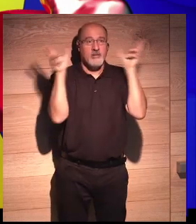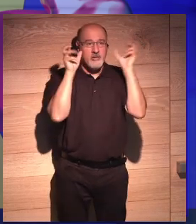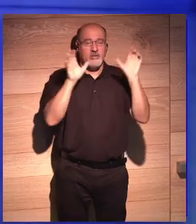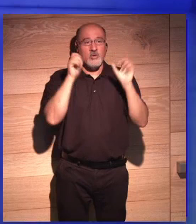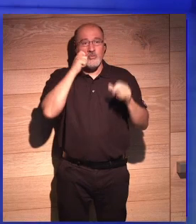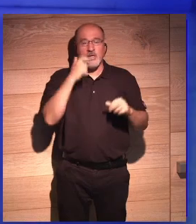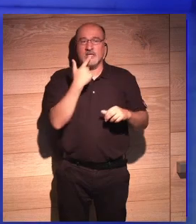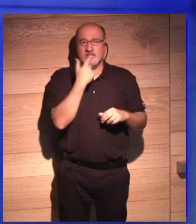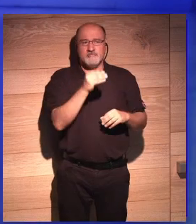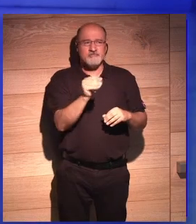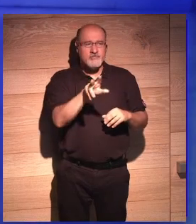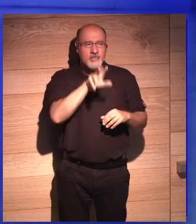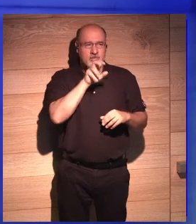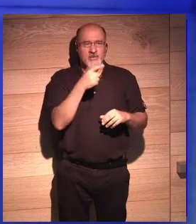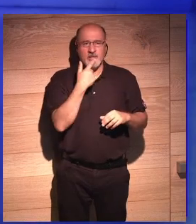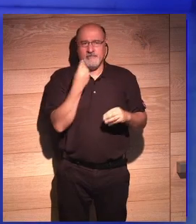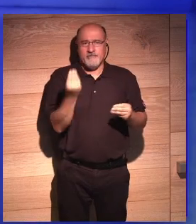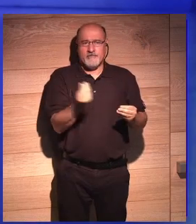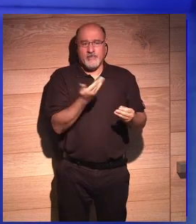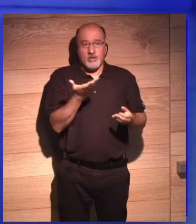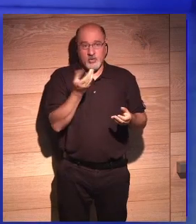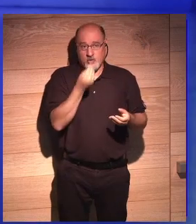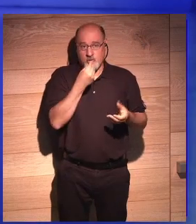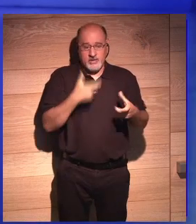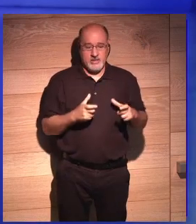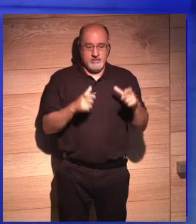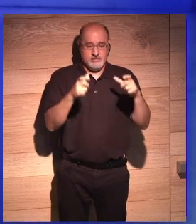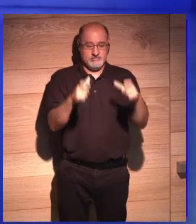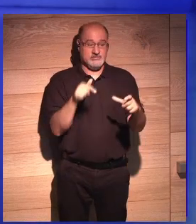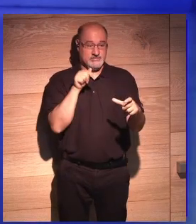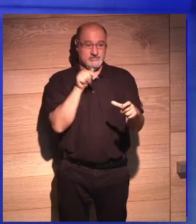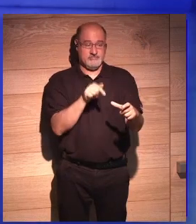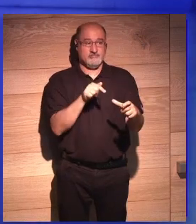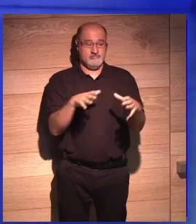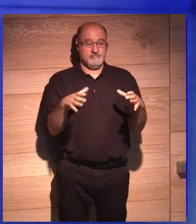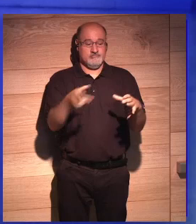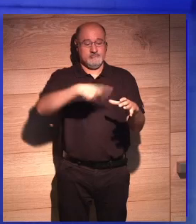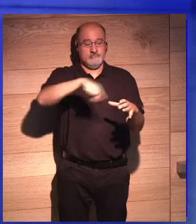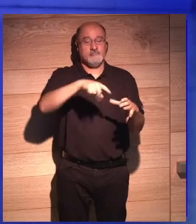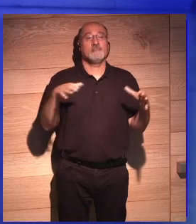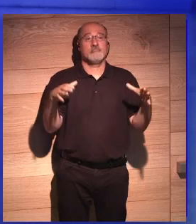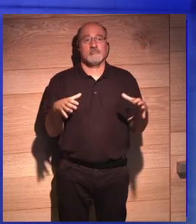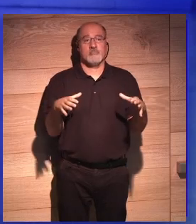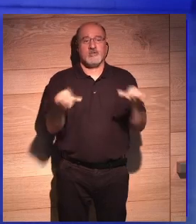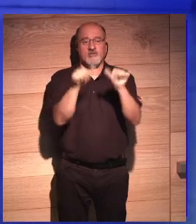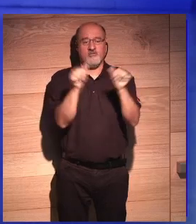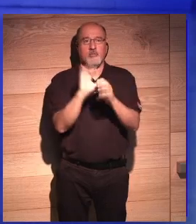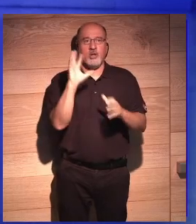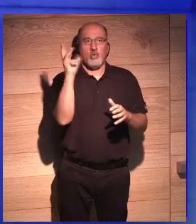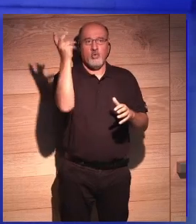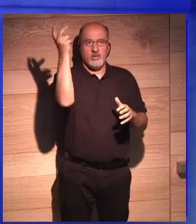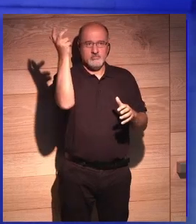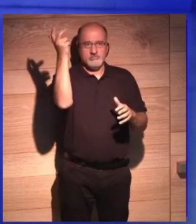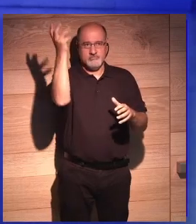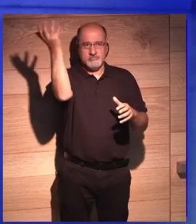food that is served on a plate shaped in a booba shape, like a cloud, is perceived